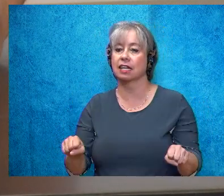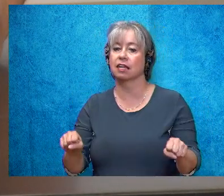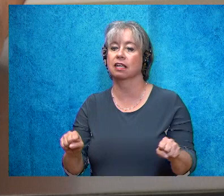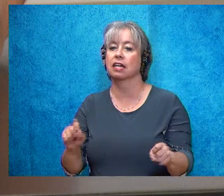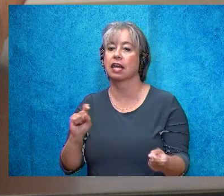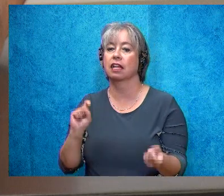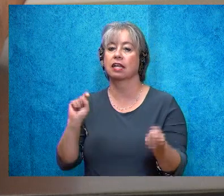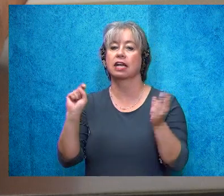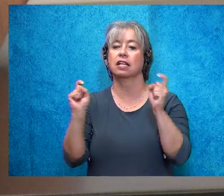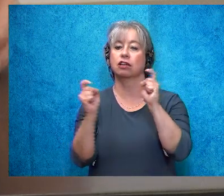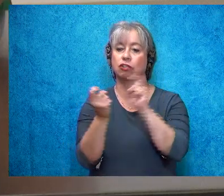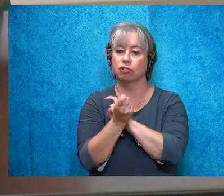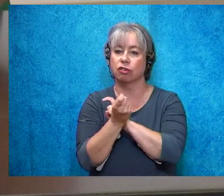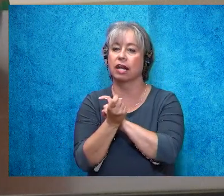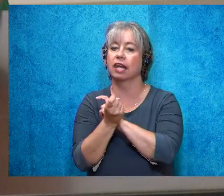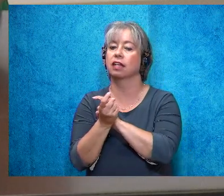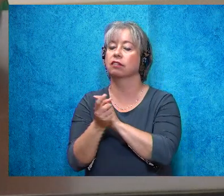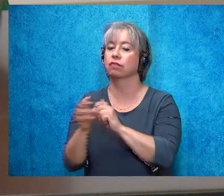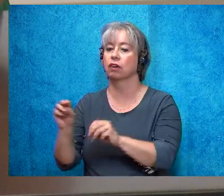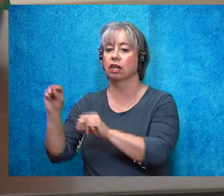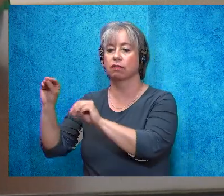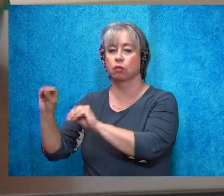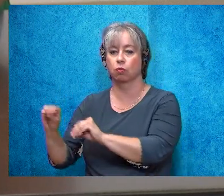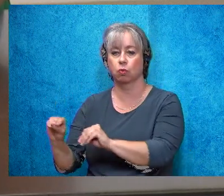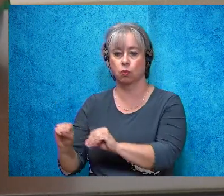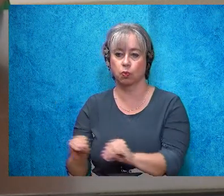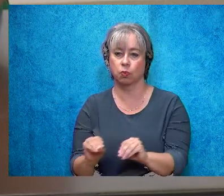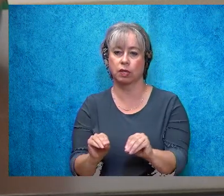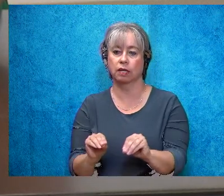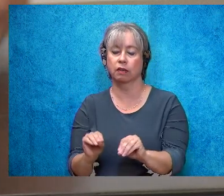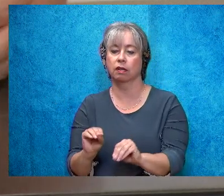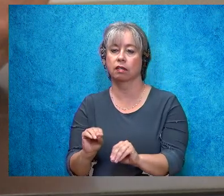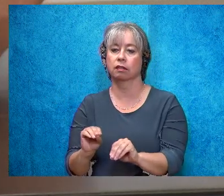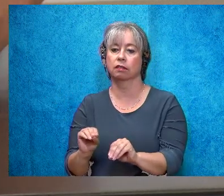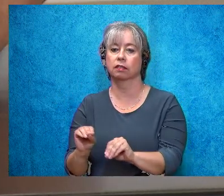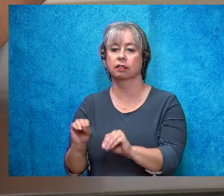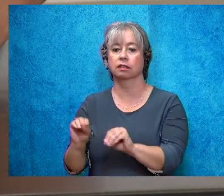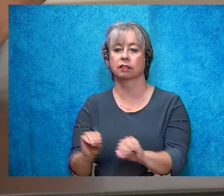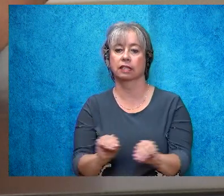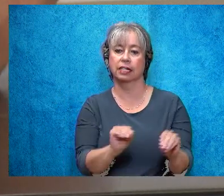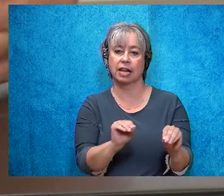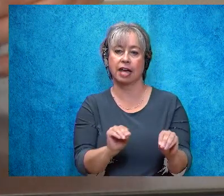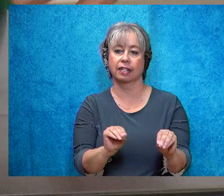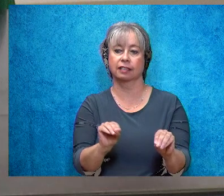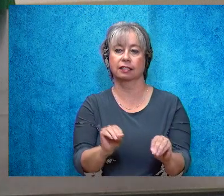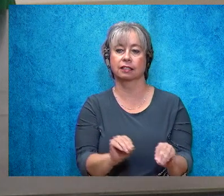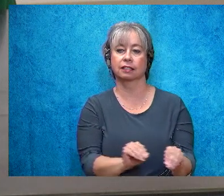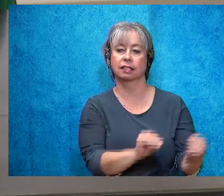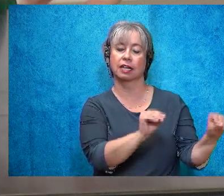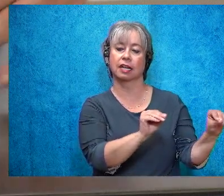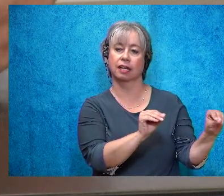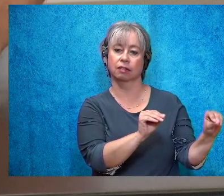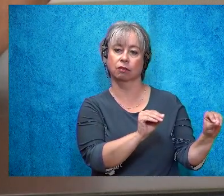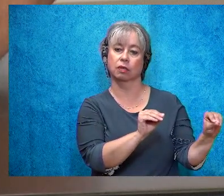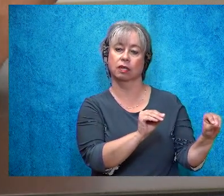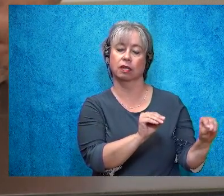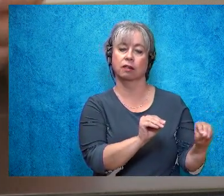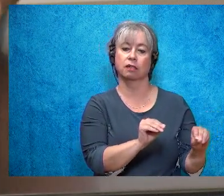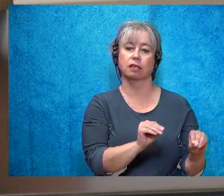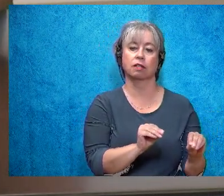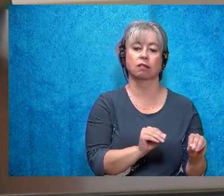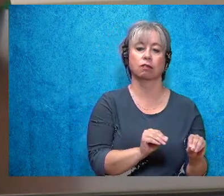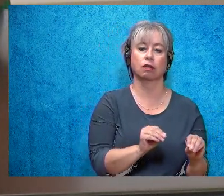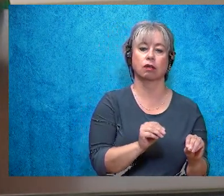and transferred from one object to the next, and then for every action there's an equal and